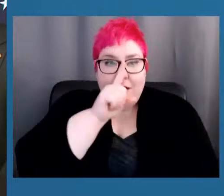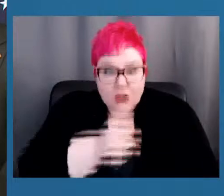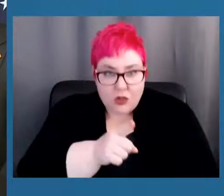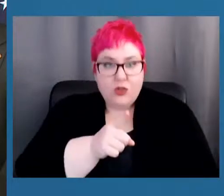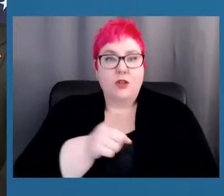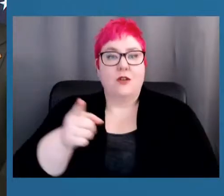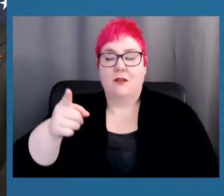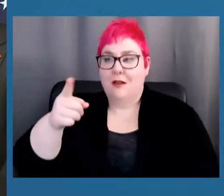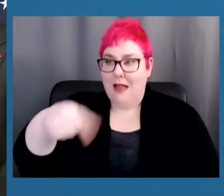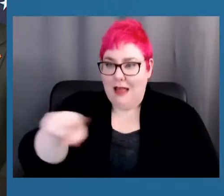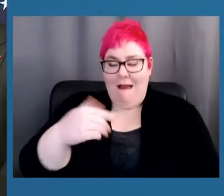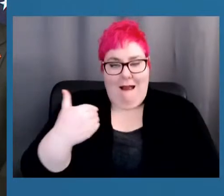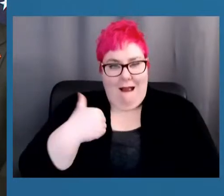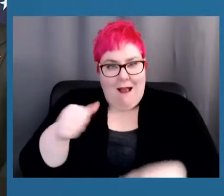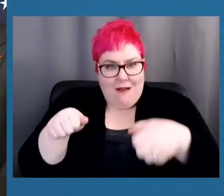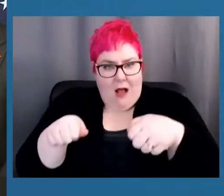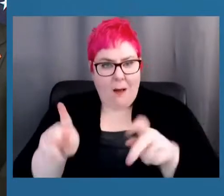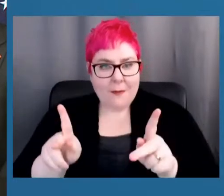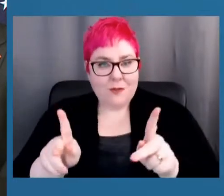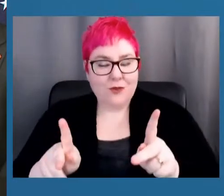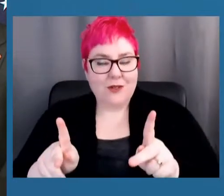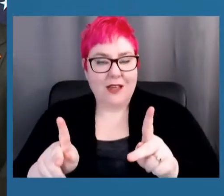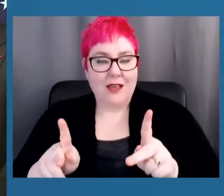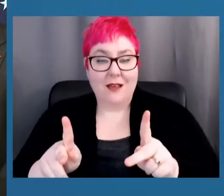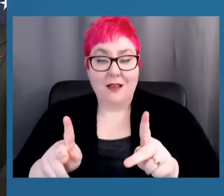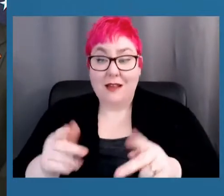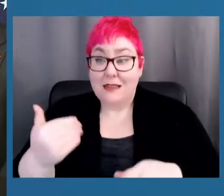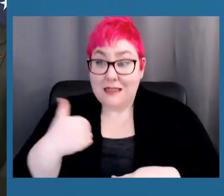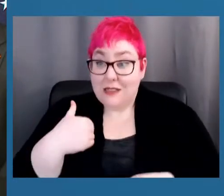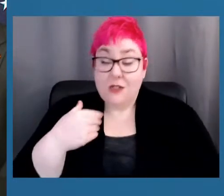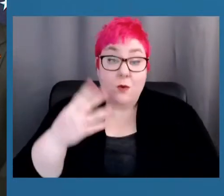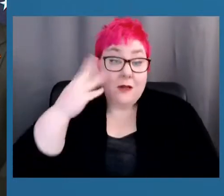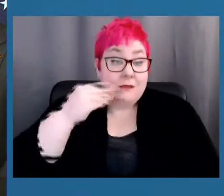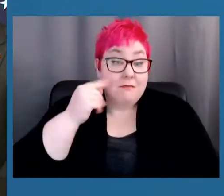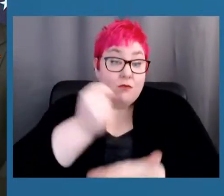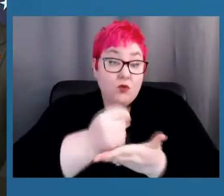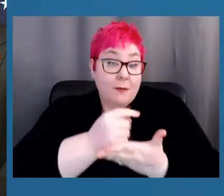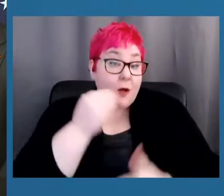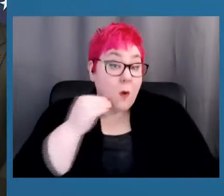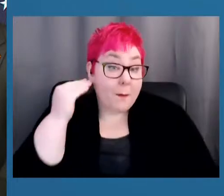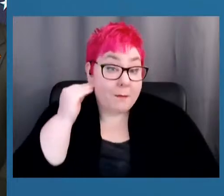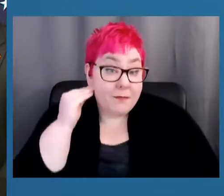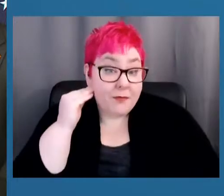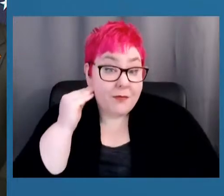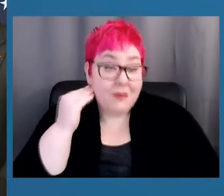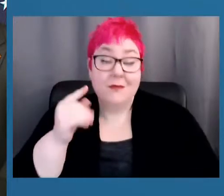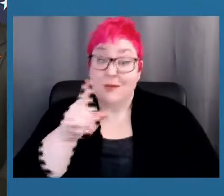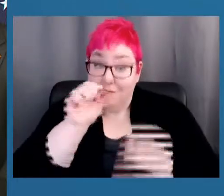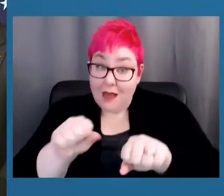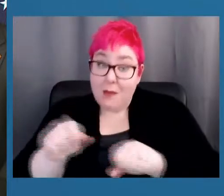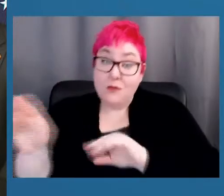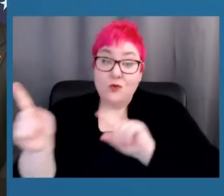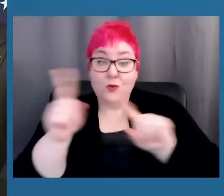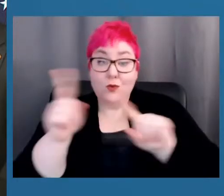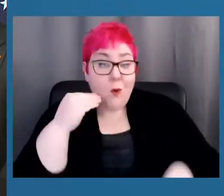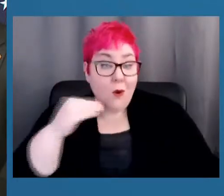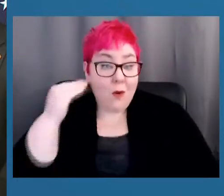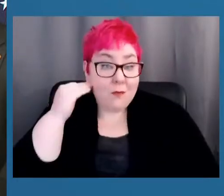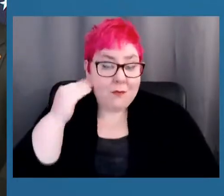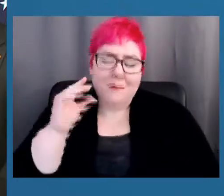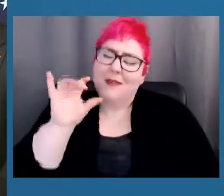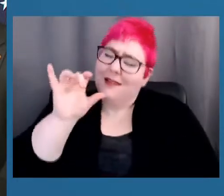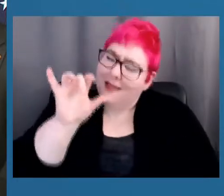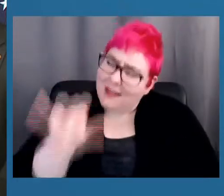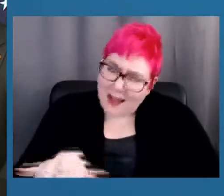opportunity to even have treatment at home, to get home. That's what this is all about. So